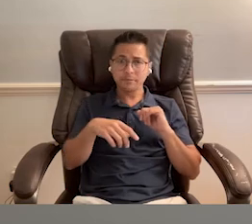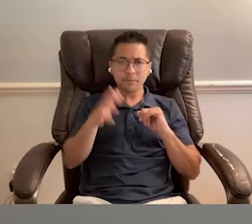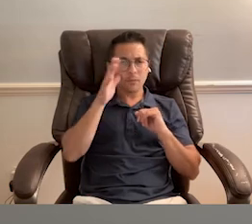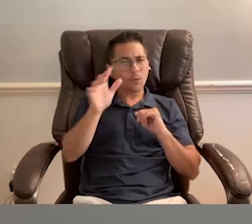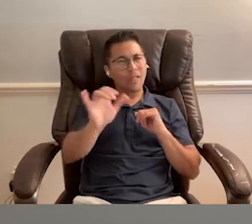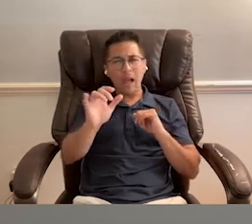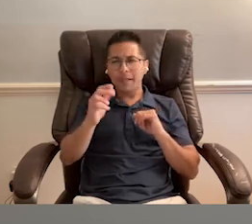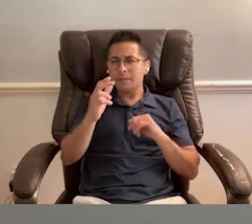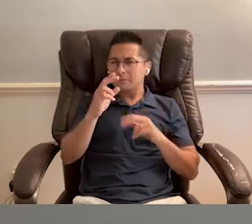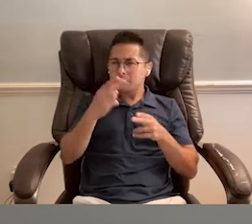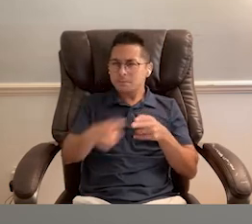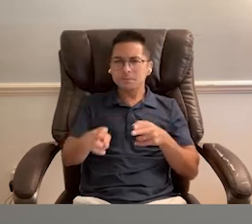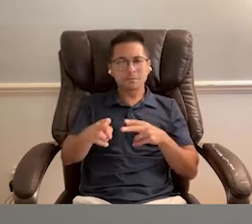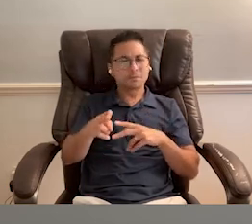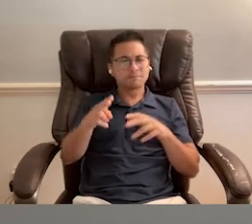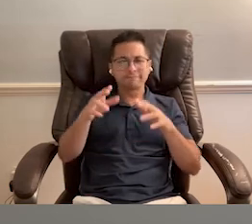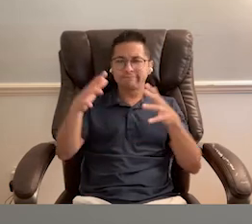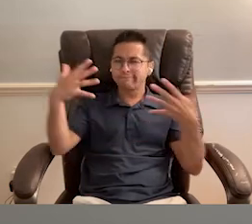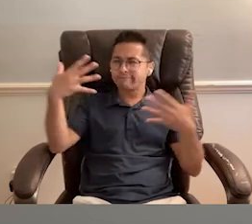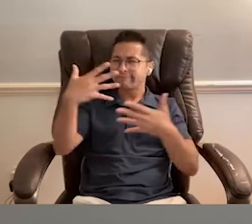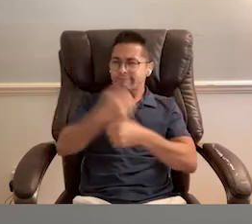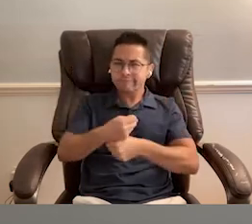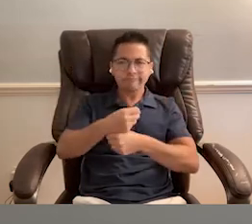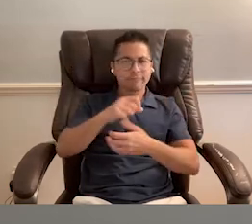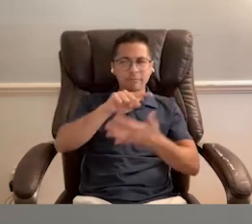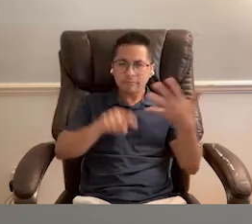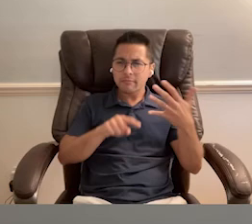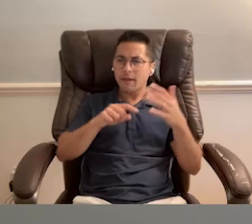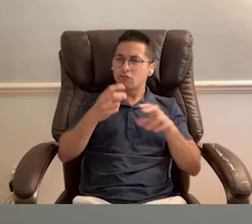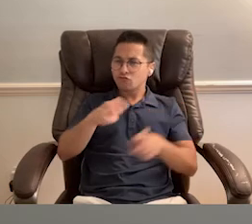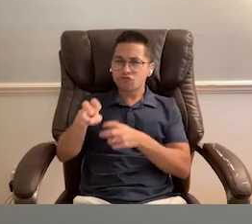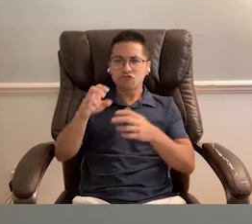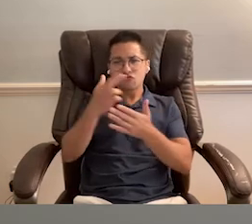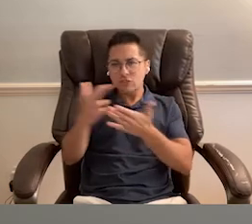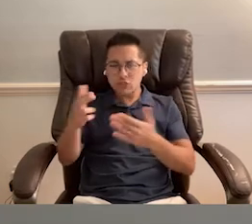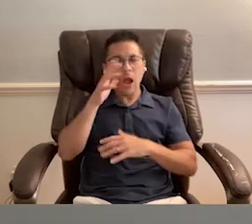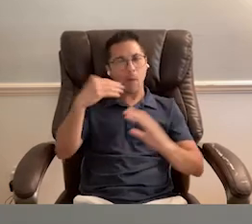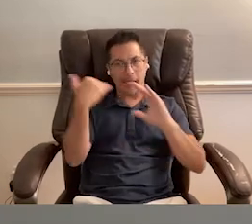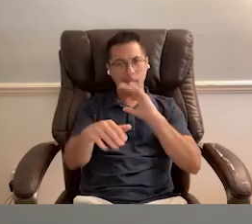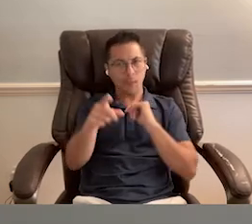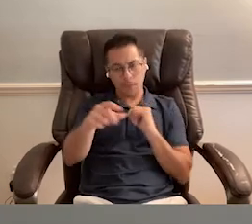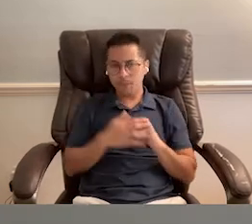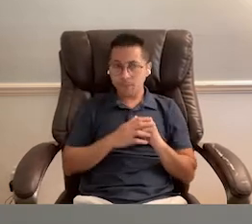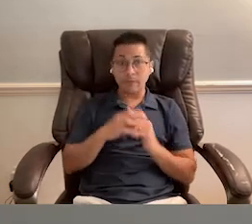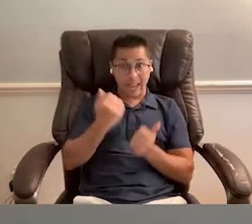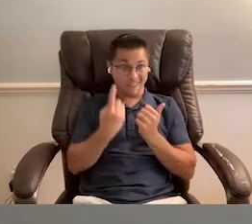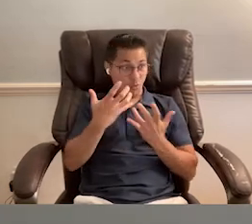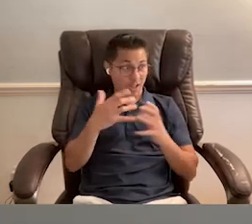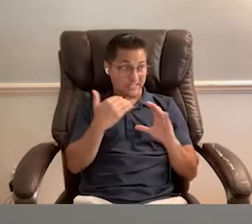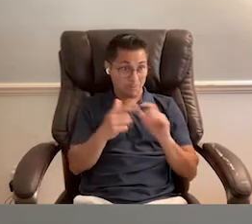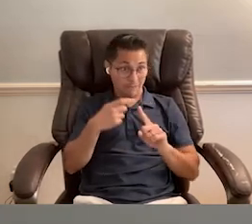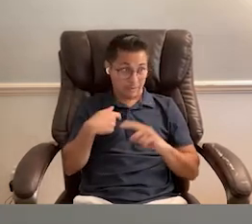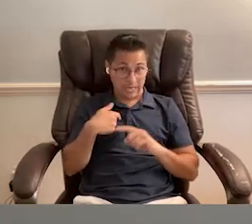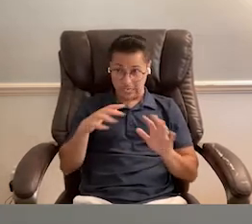with like a little brief overview of everything transition and resources. I'm just gonna hit the highlights in the email. If you don't, everybody wants an email